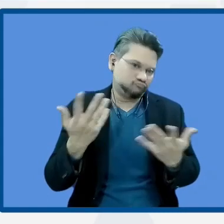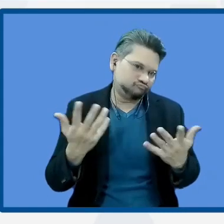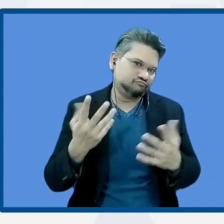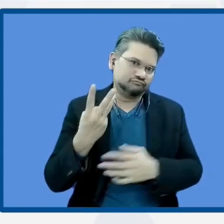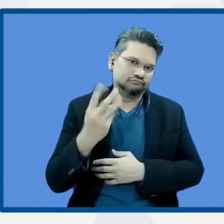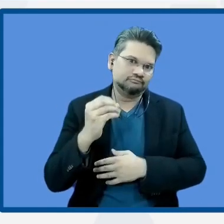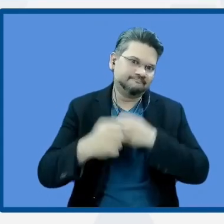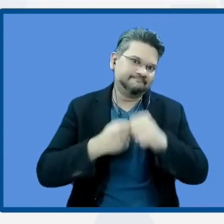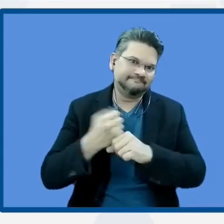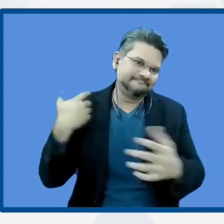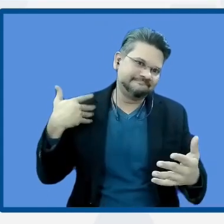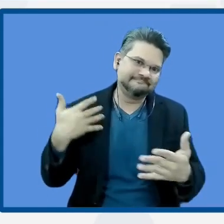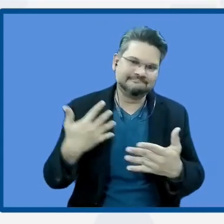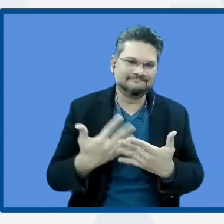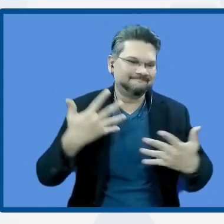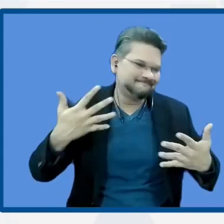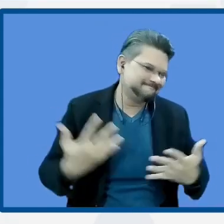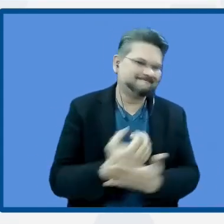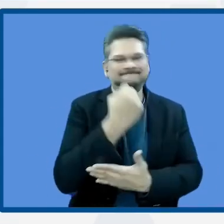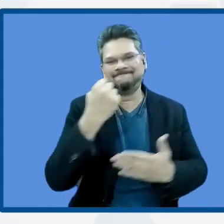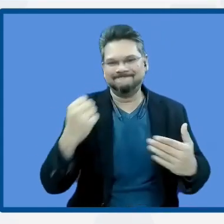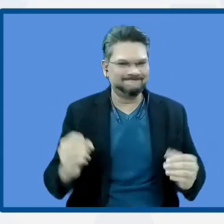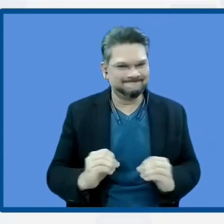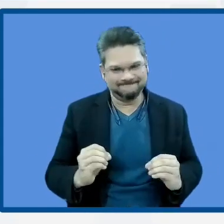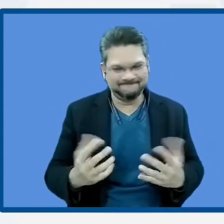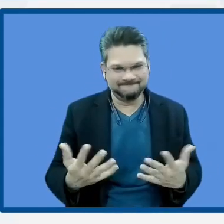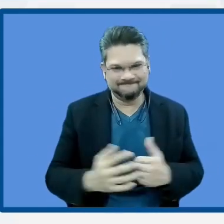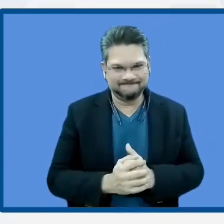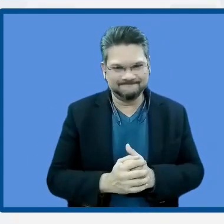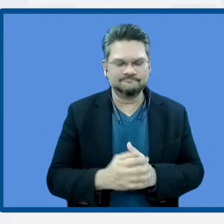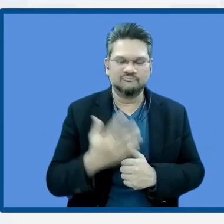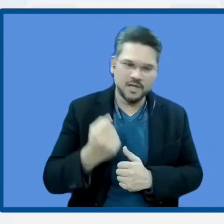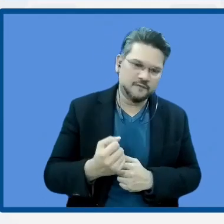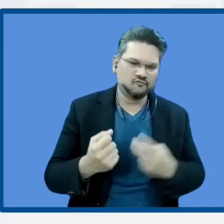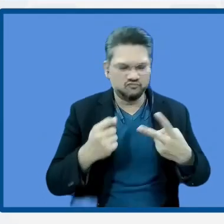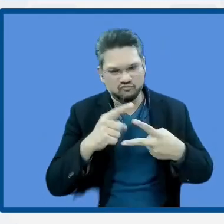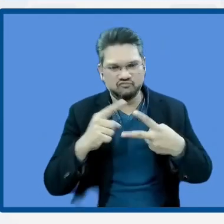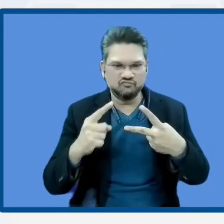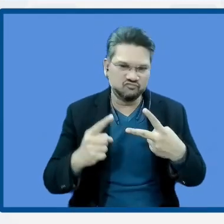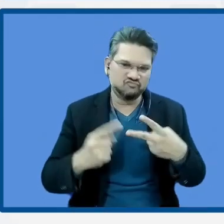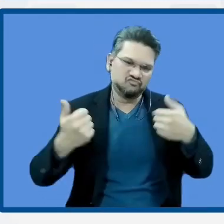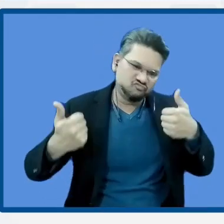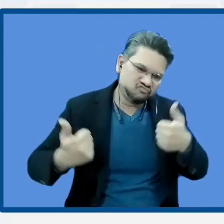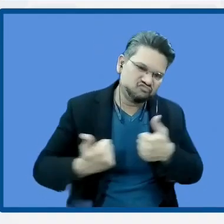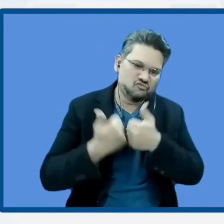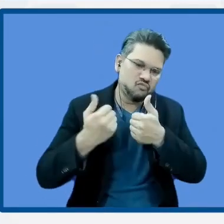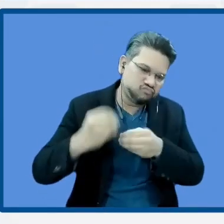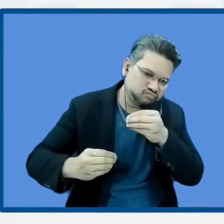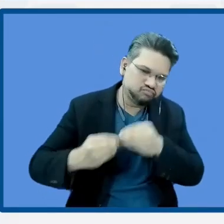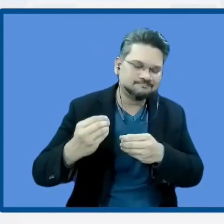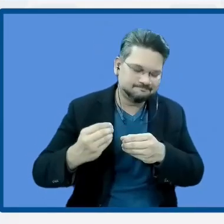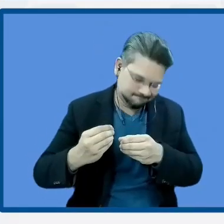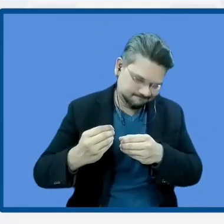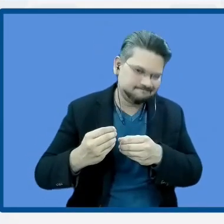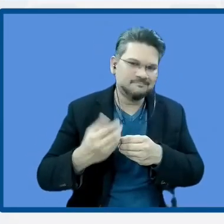leads us to a couple challenges that we should be facing in the short